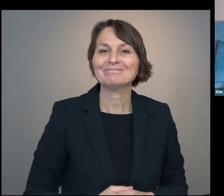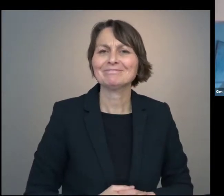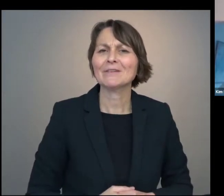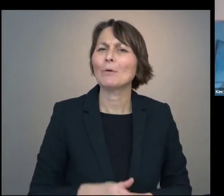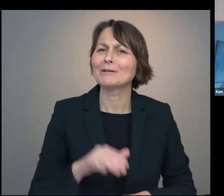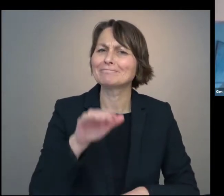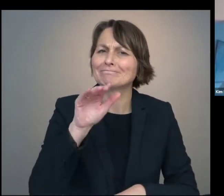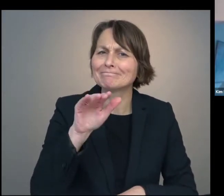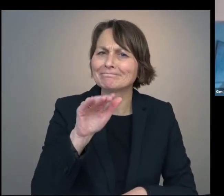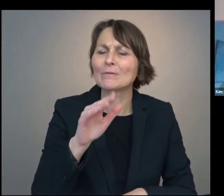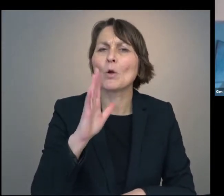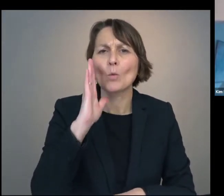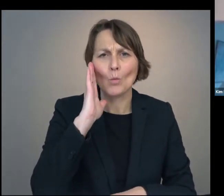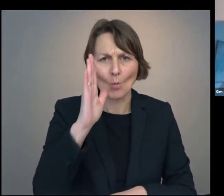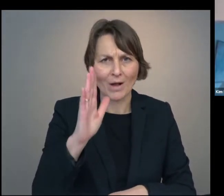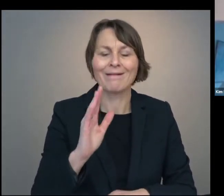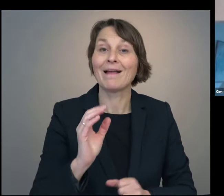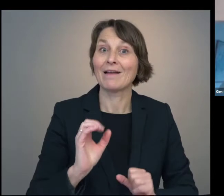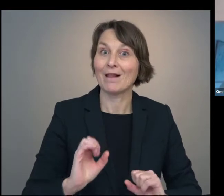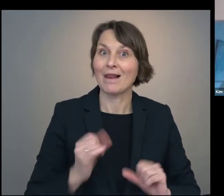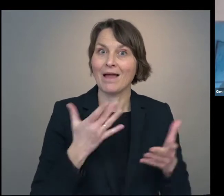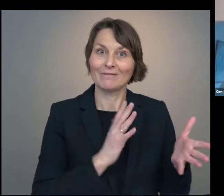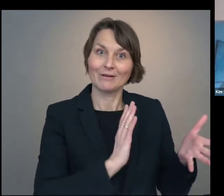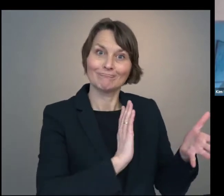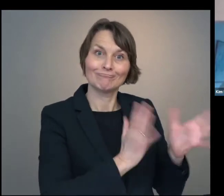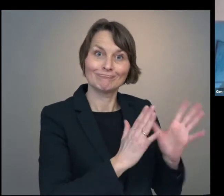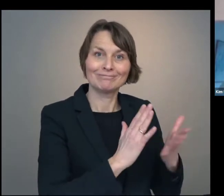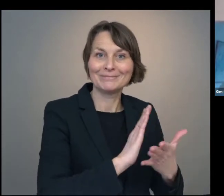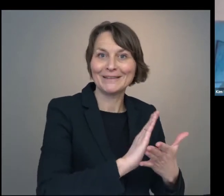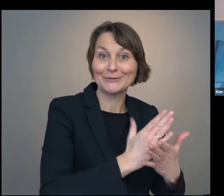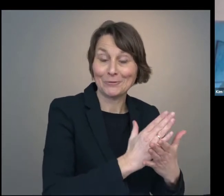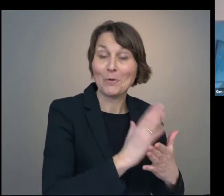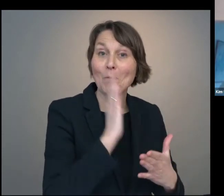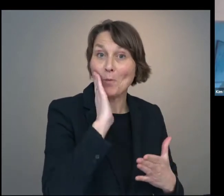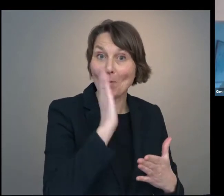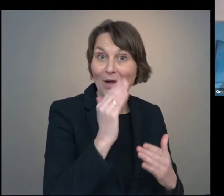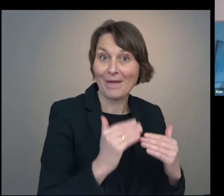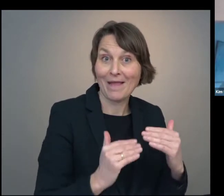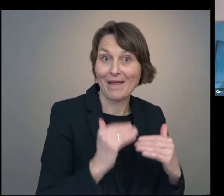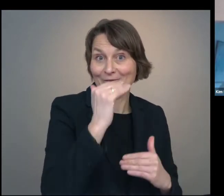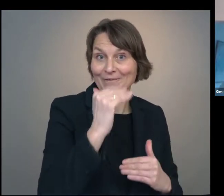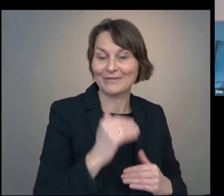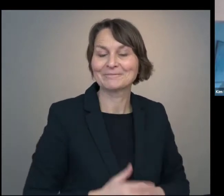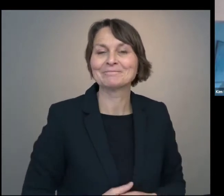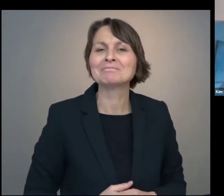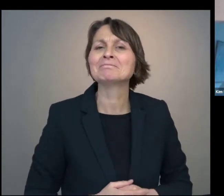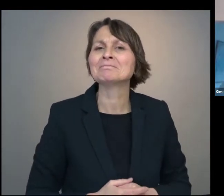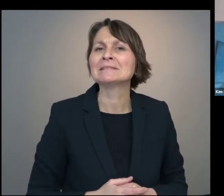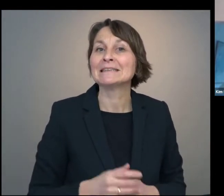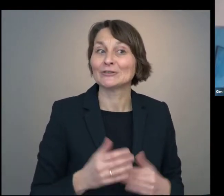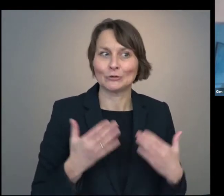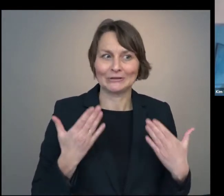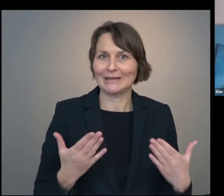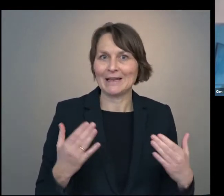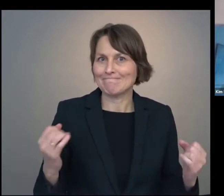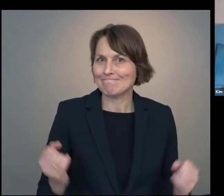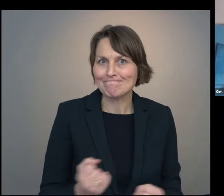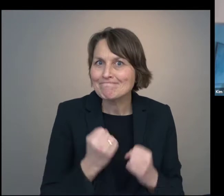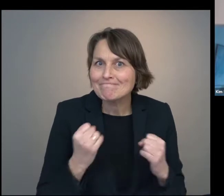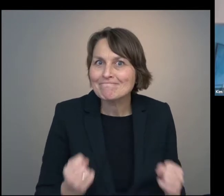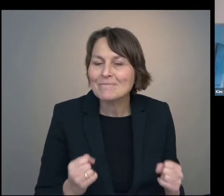Actually, I would like also to mention that they will include live sign-in, so sign language interpretation, something that sadly we